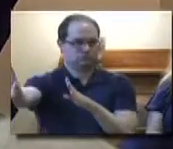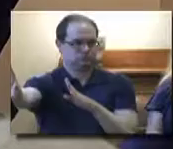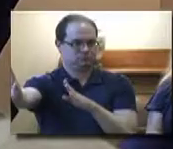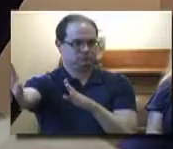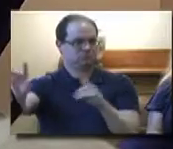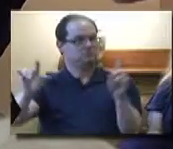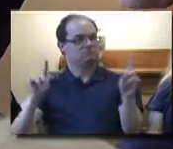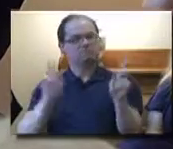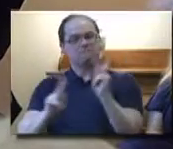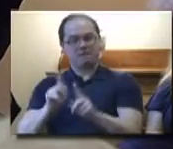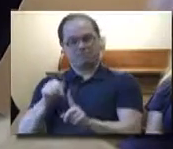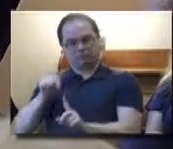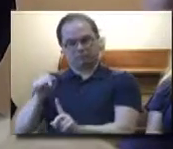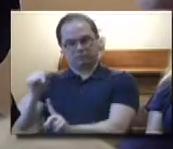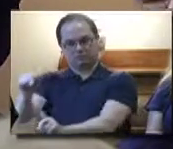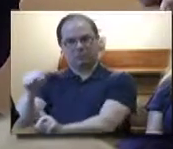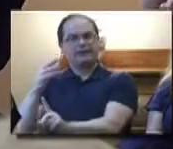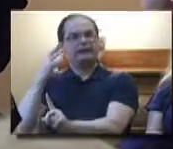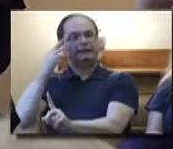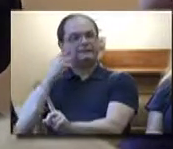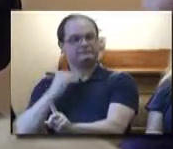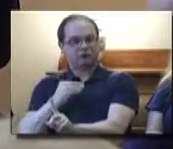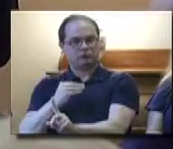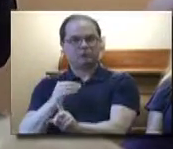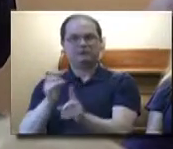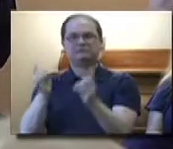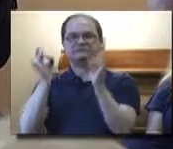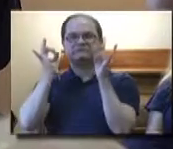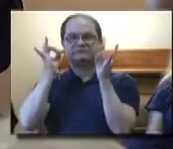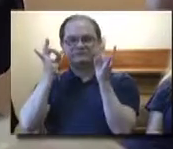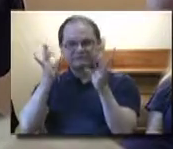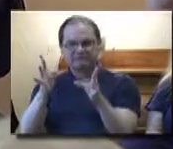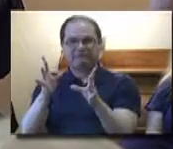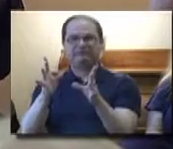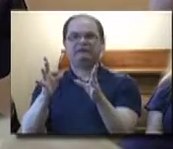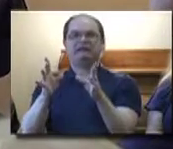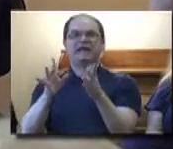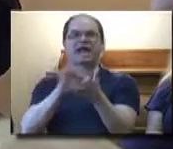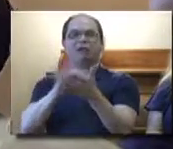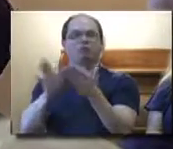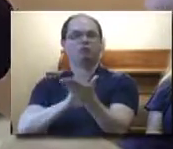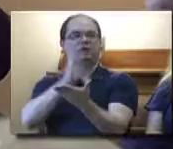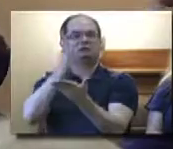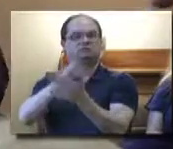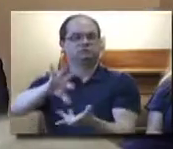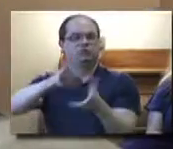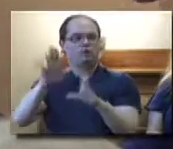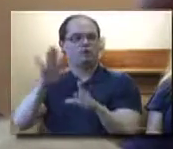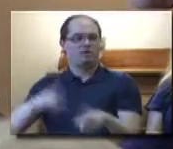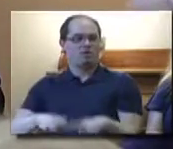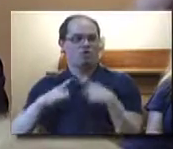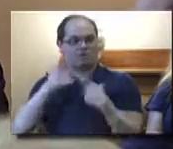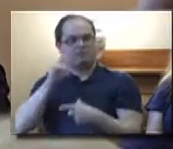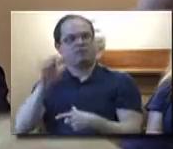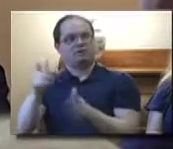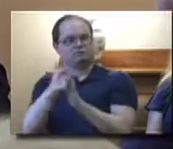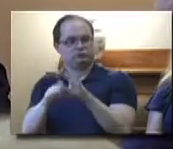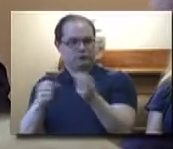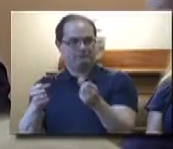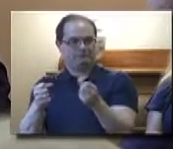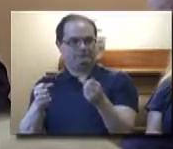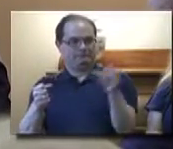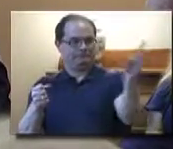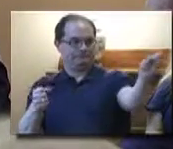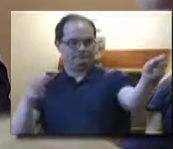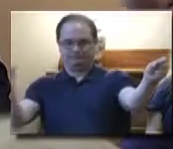but people who have been suddenly and rudely interrupted in their life because of crime.